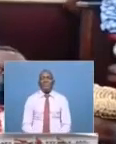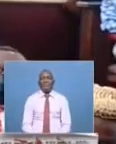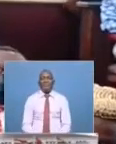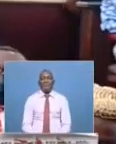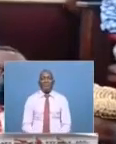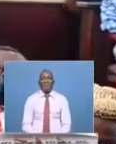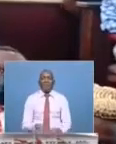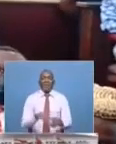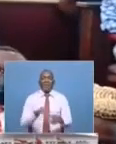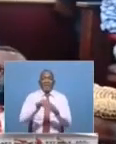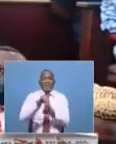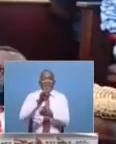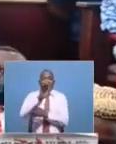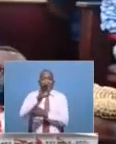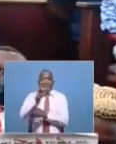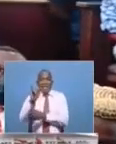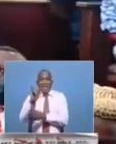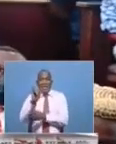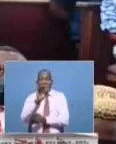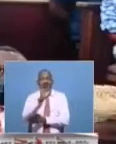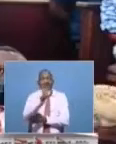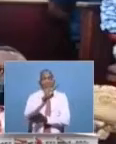Of CI 47 as